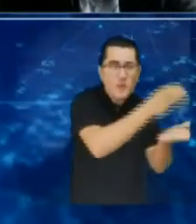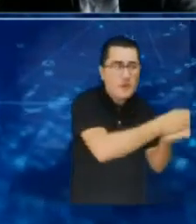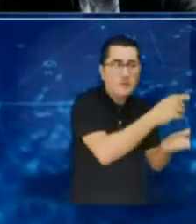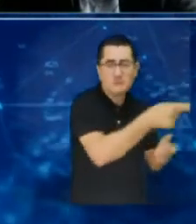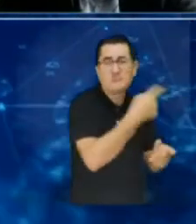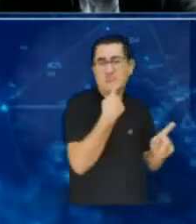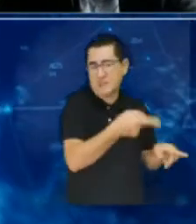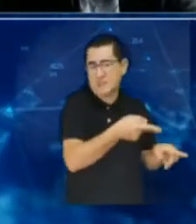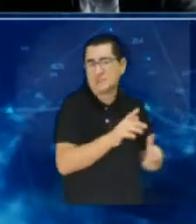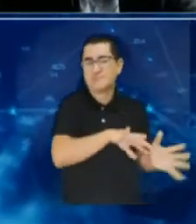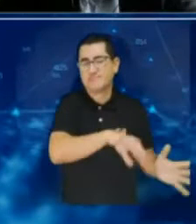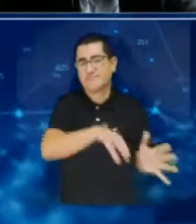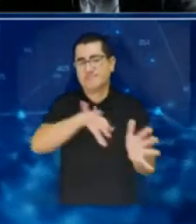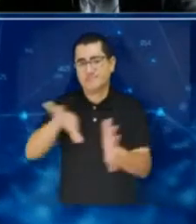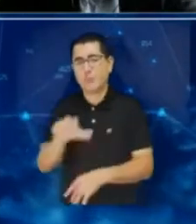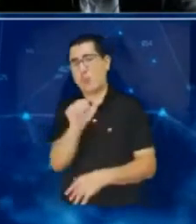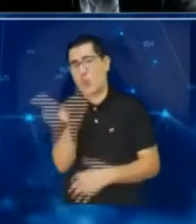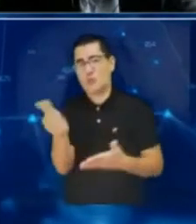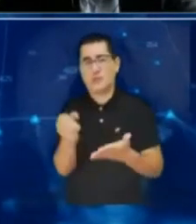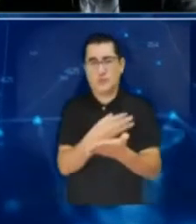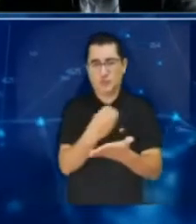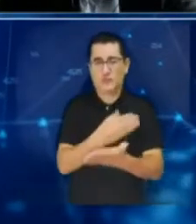views.